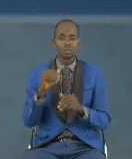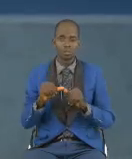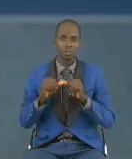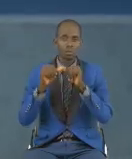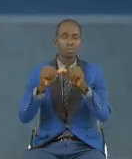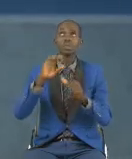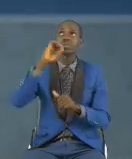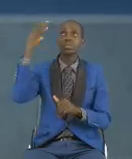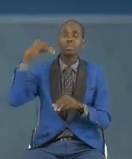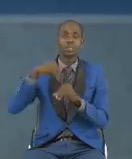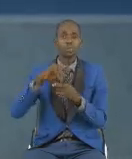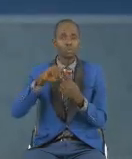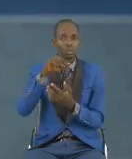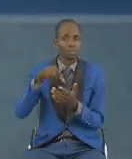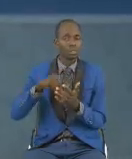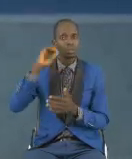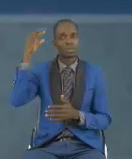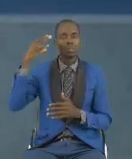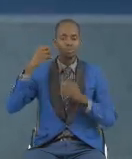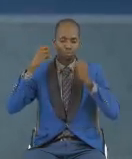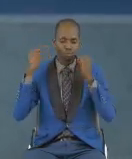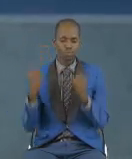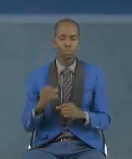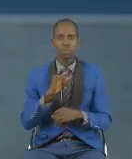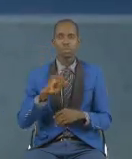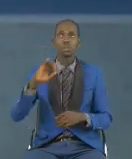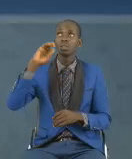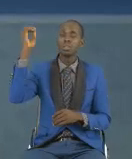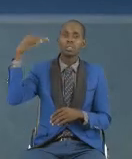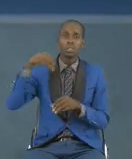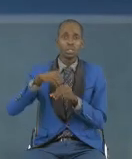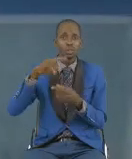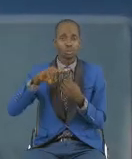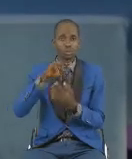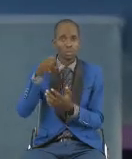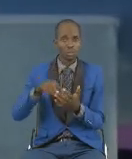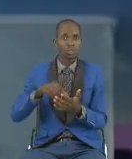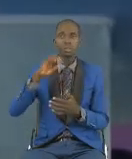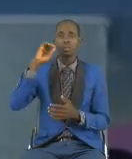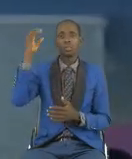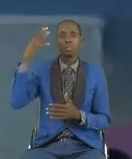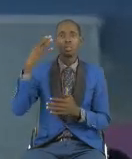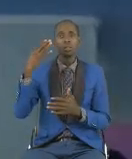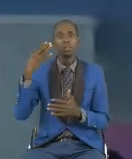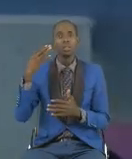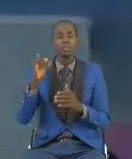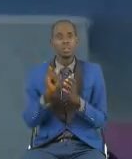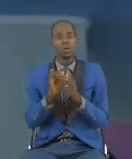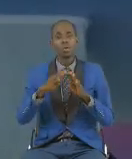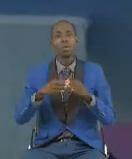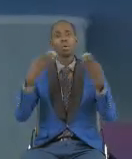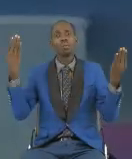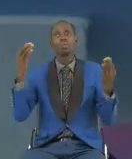this grace, strengthening grace, into this grace, helpful grace, hopeful grace that brings